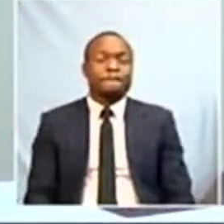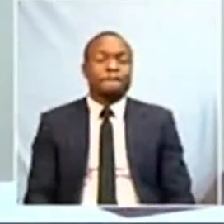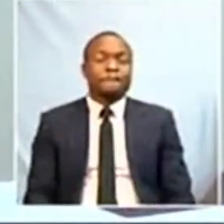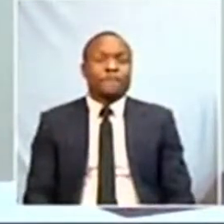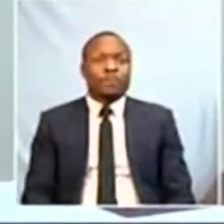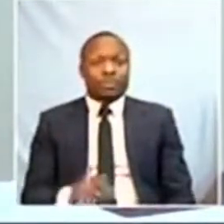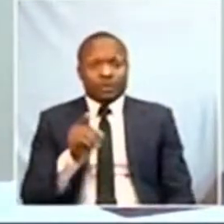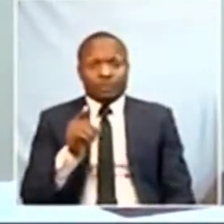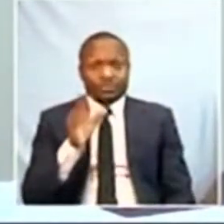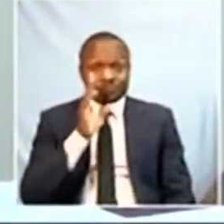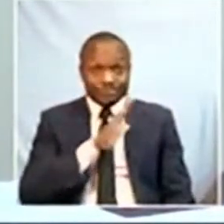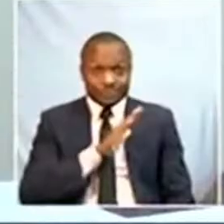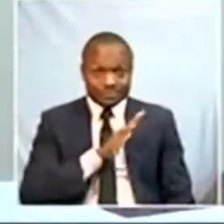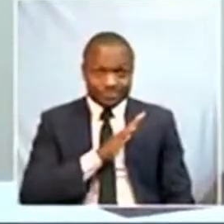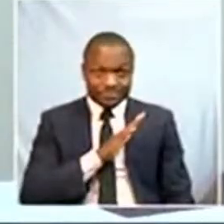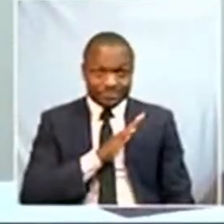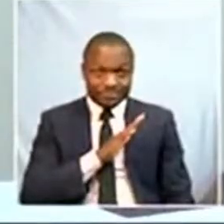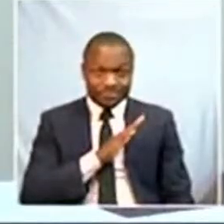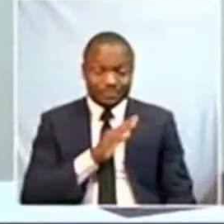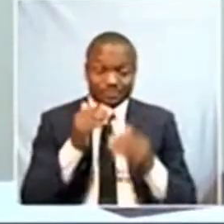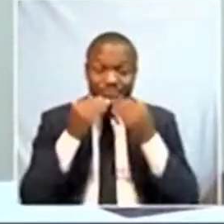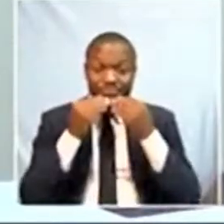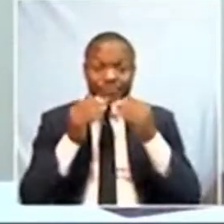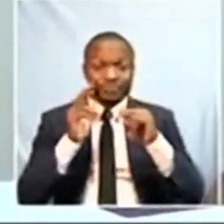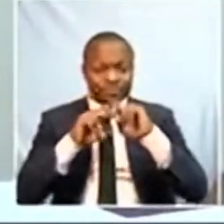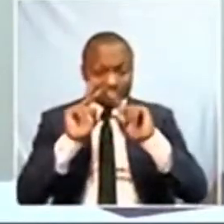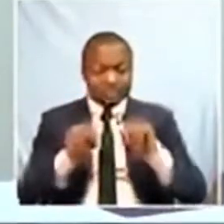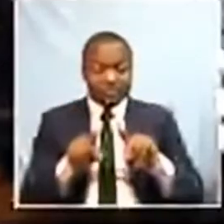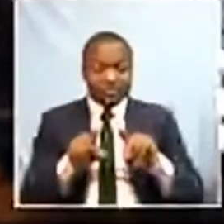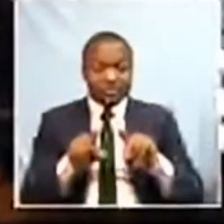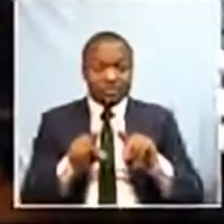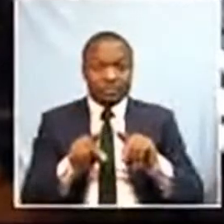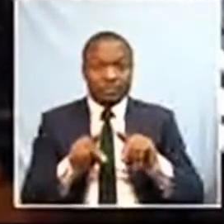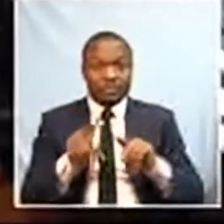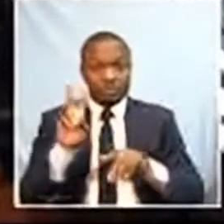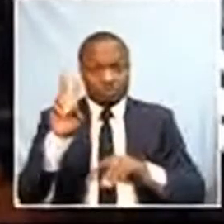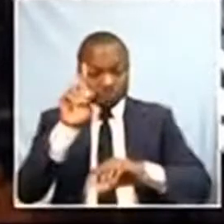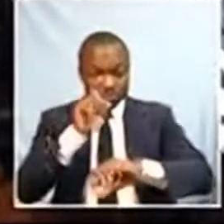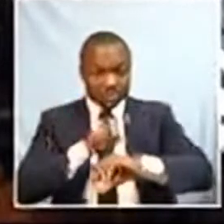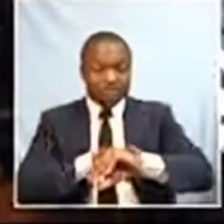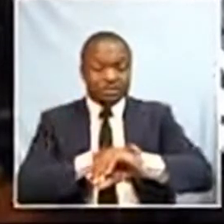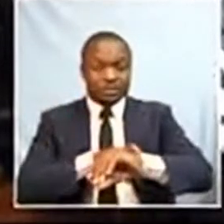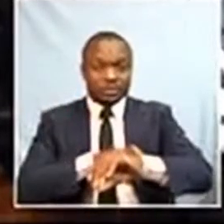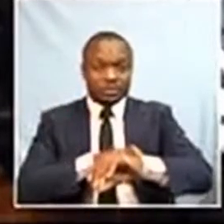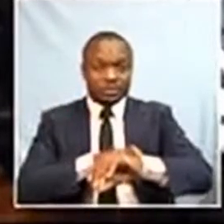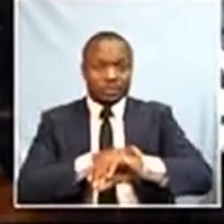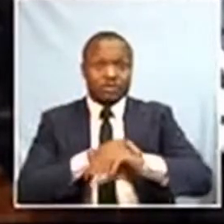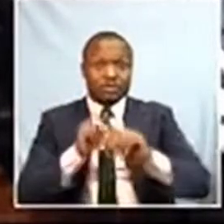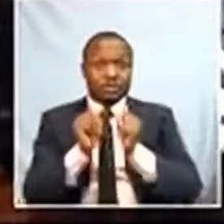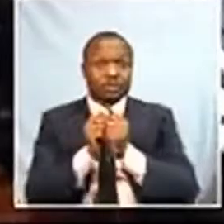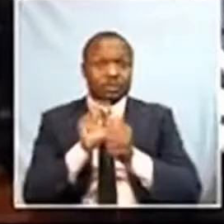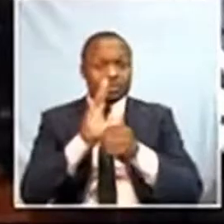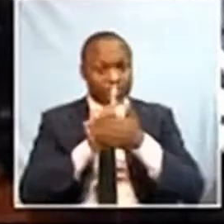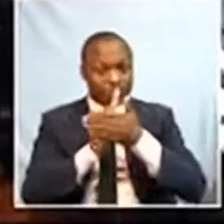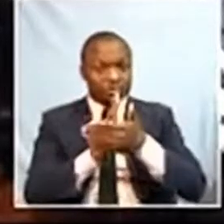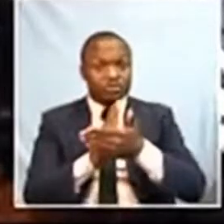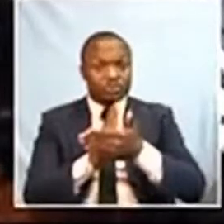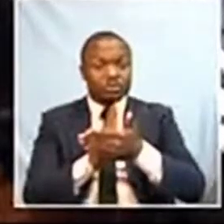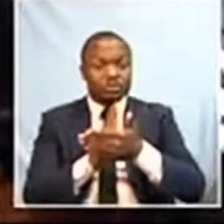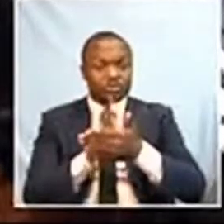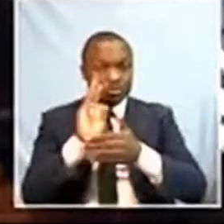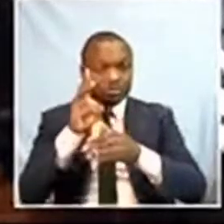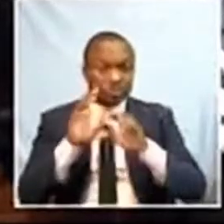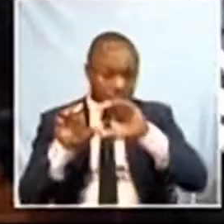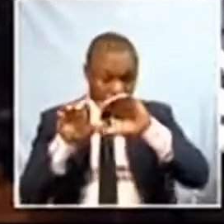Have you done that? Thank you so much, Chair. We've only done twice, so with your guidance moving forward, we'll be able to